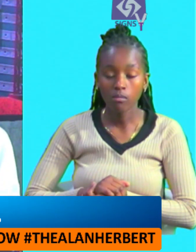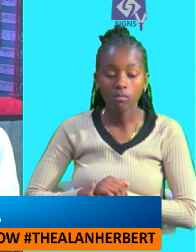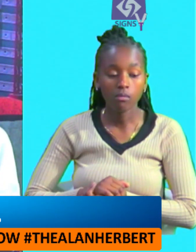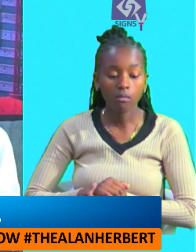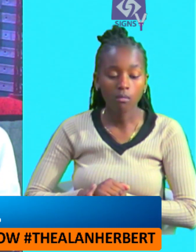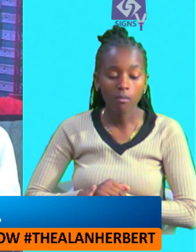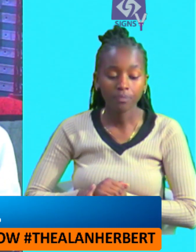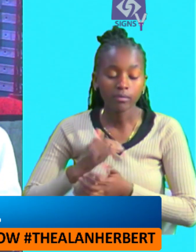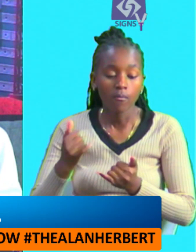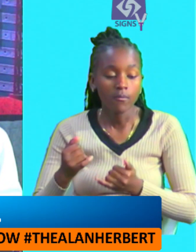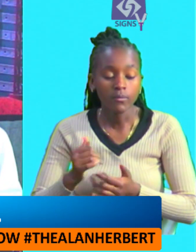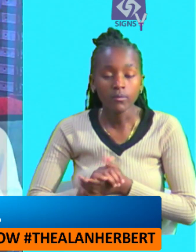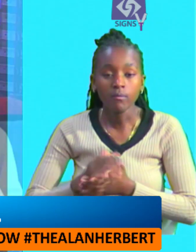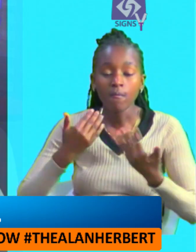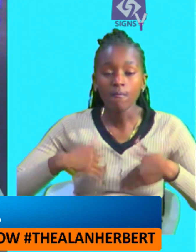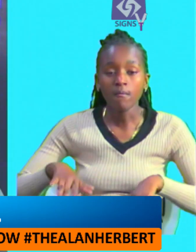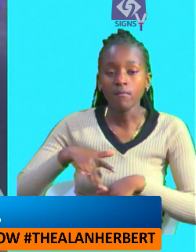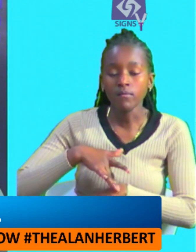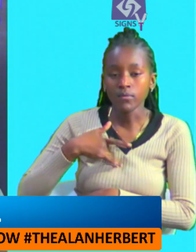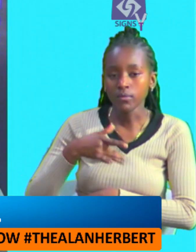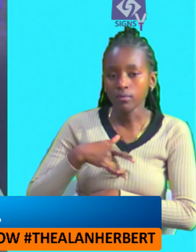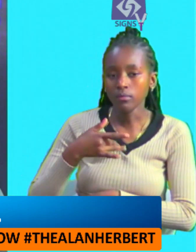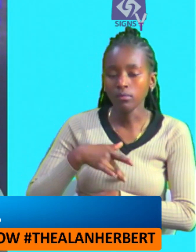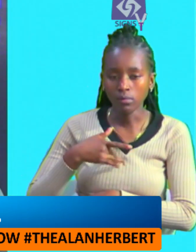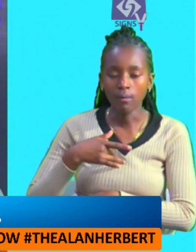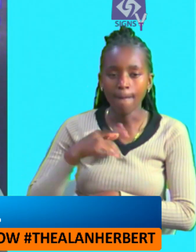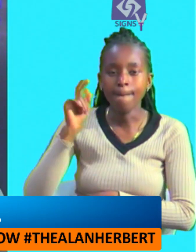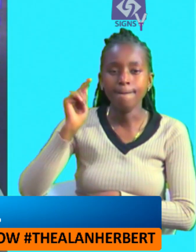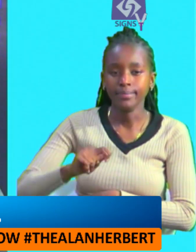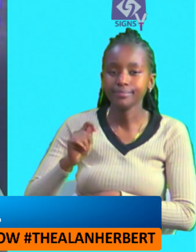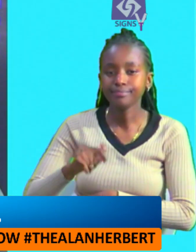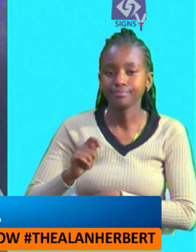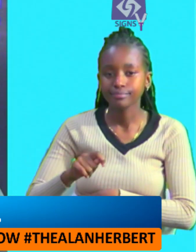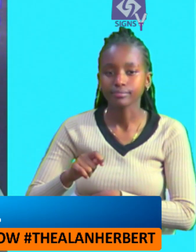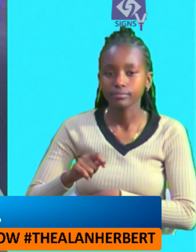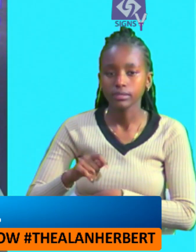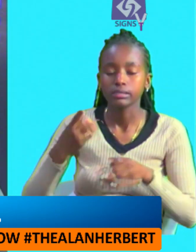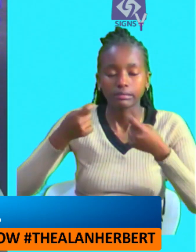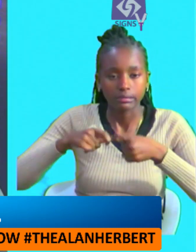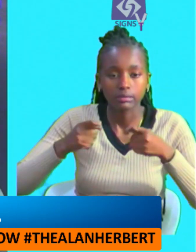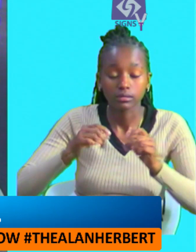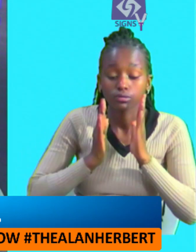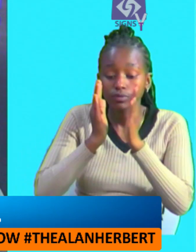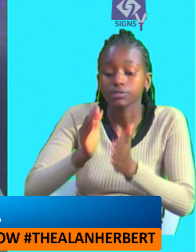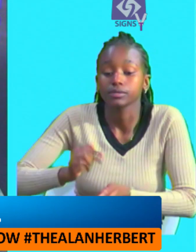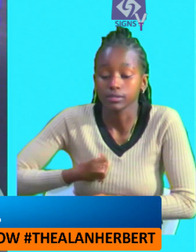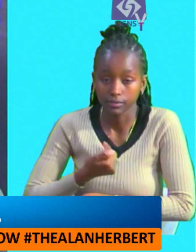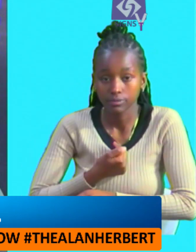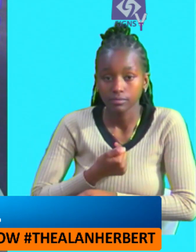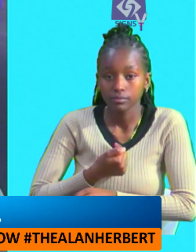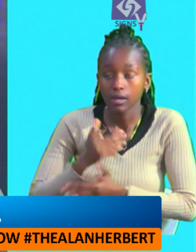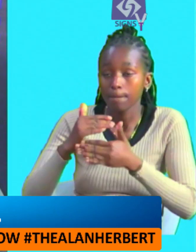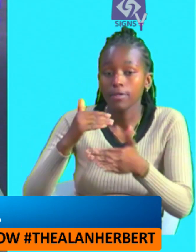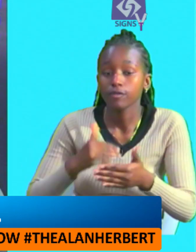akisema, I usually don't need a budget for this. Mimi niko tu like skincare should be basic, you know. Vitu za